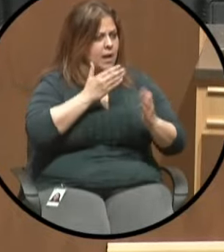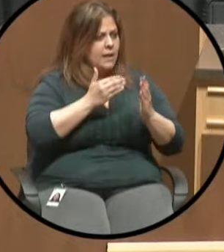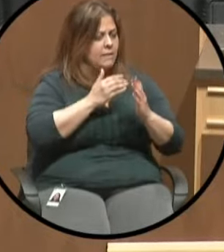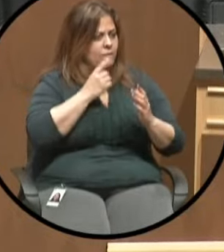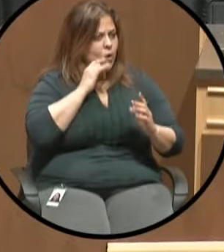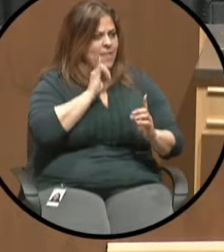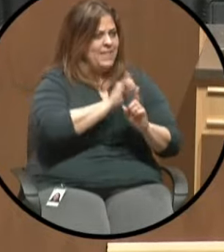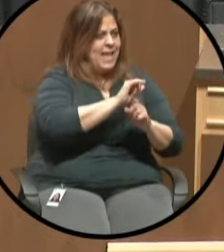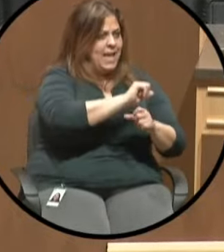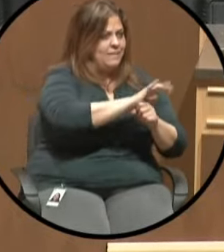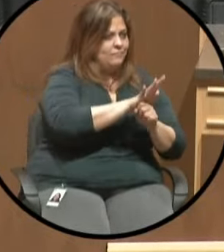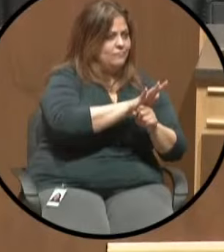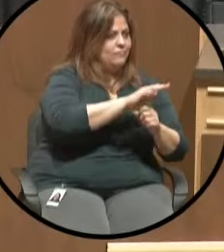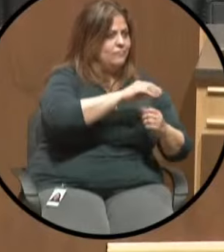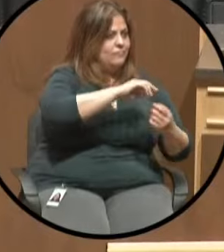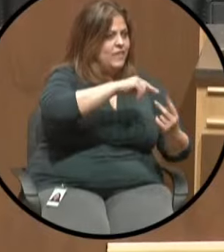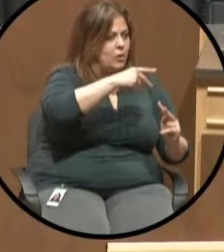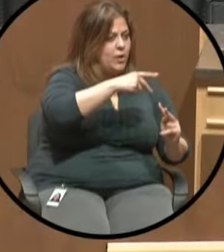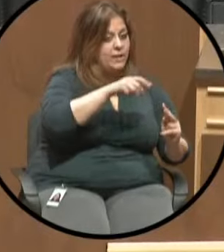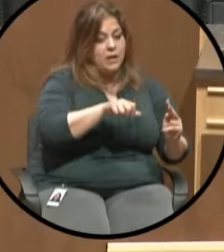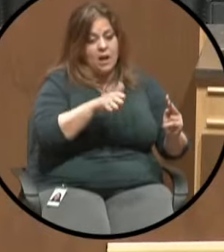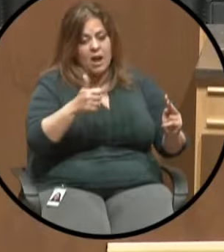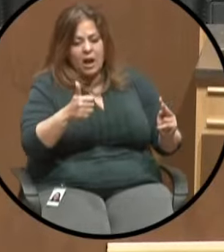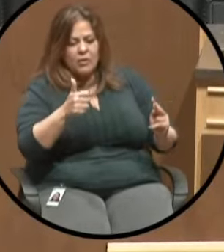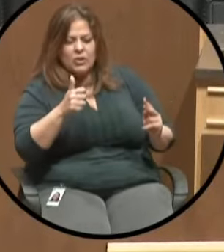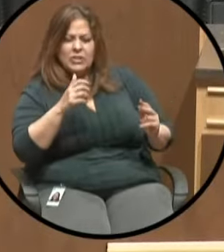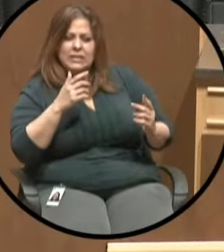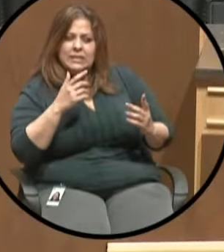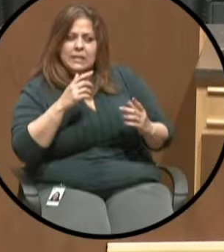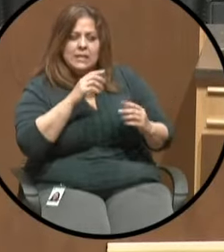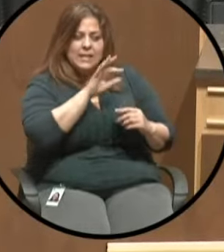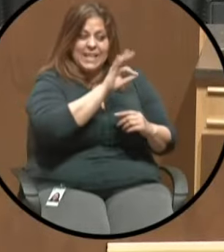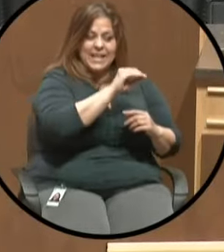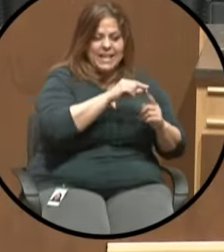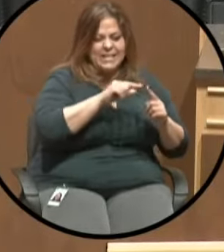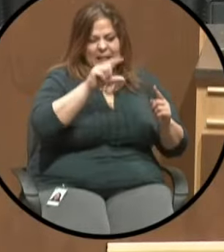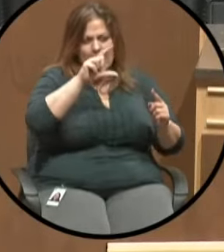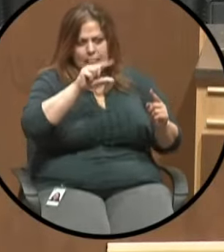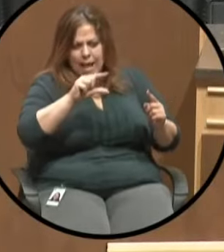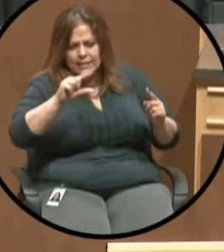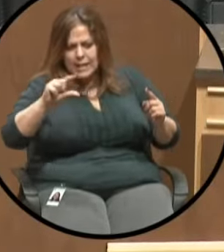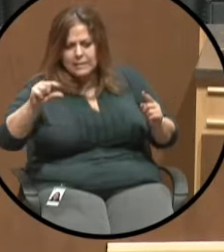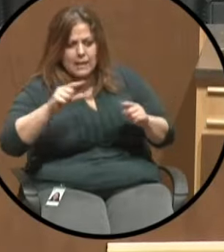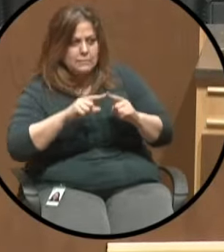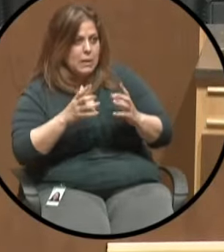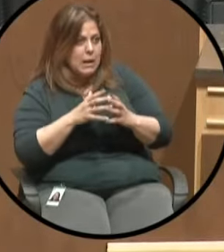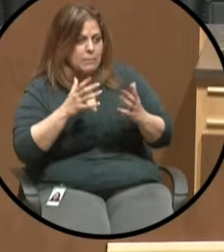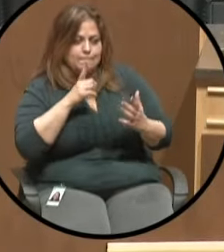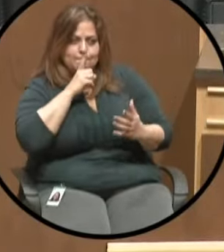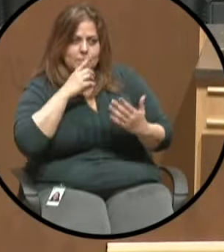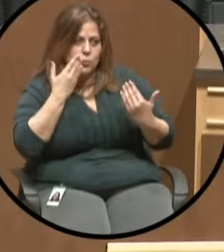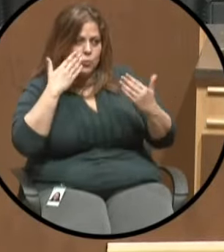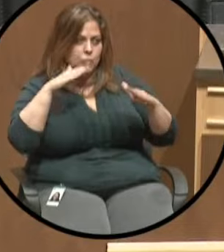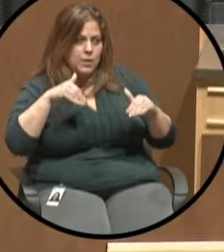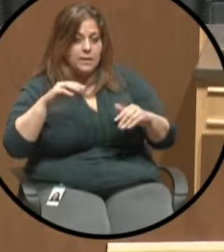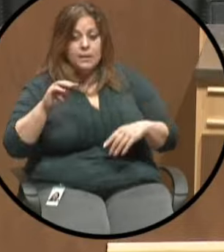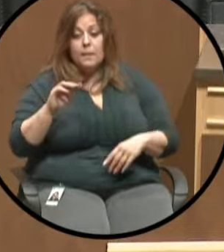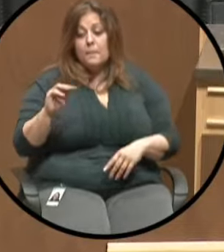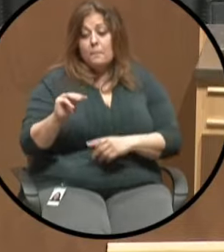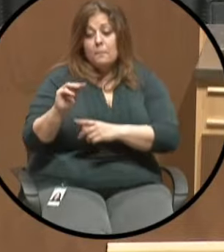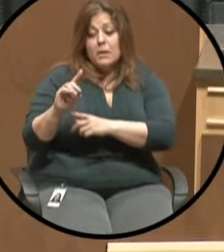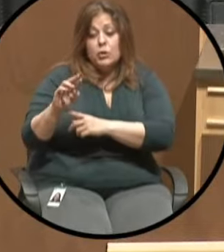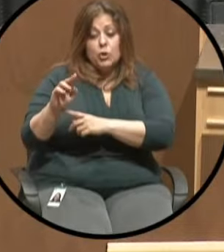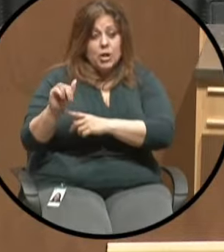And against other variants, it's a little lower, but it still remains unknown. Moderna vaccine is currently working on